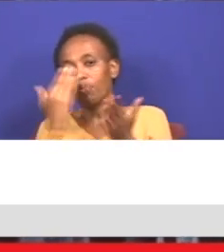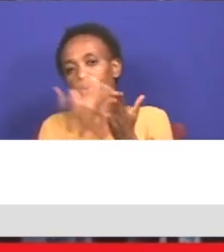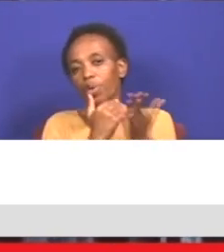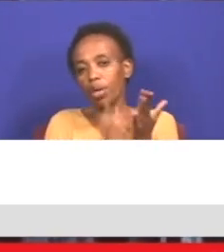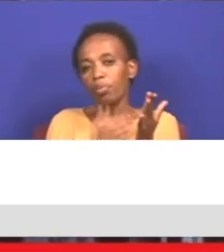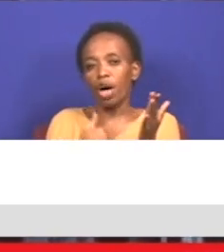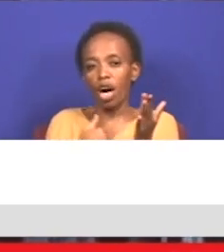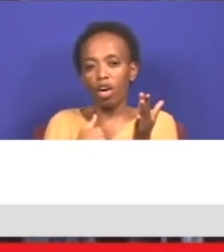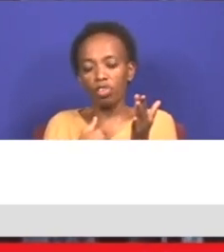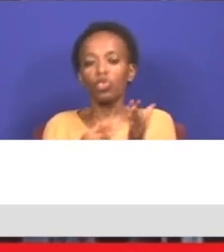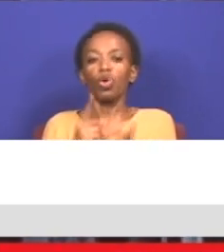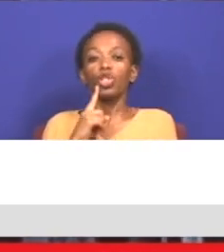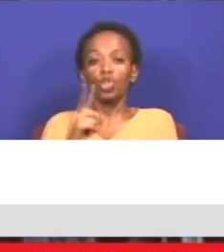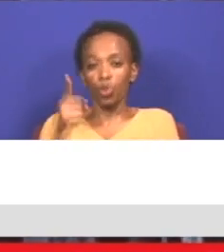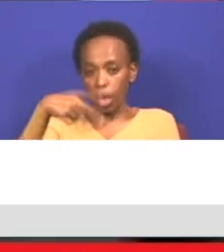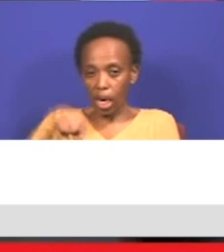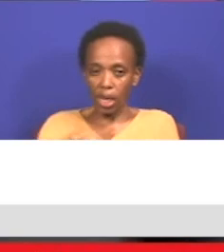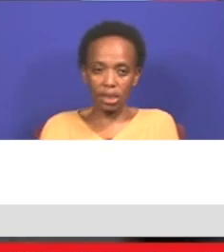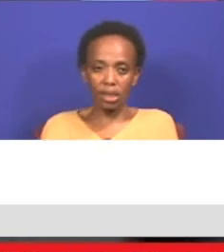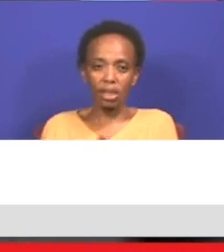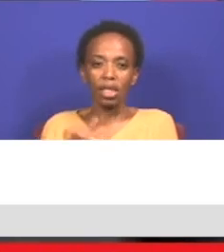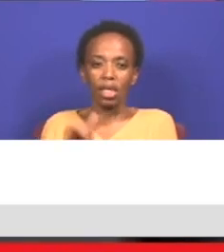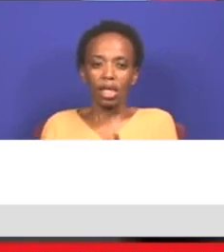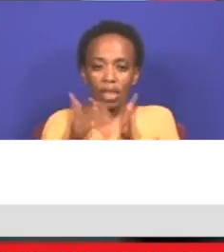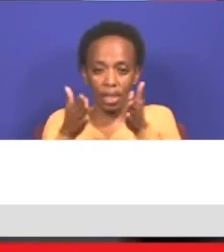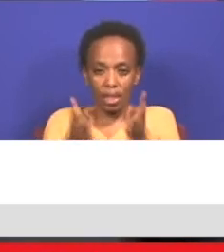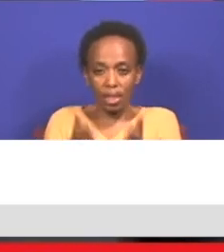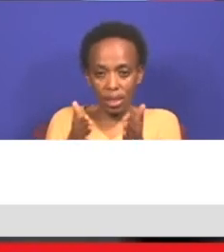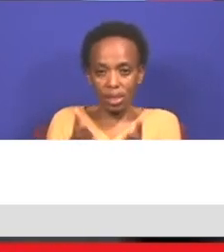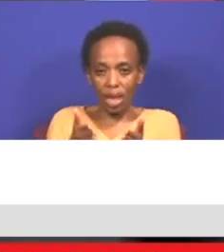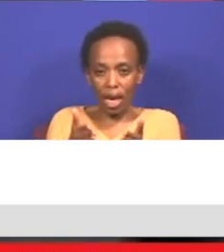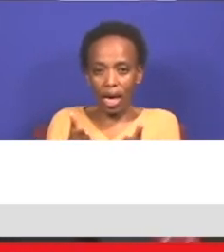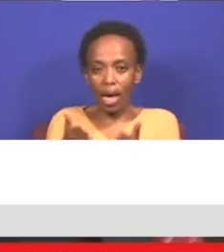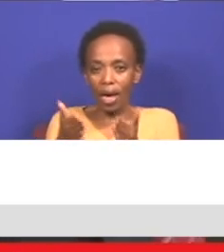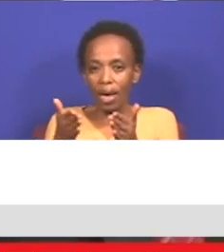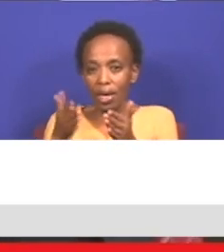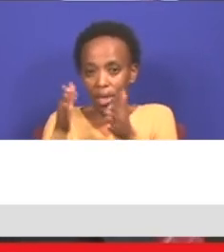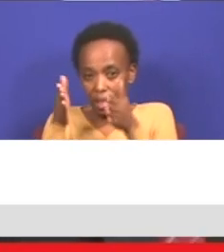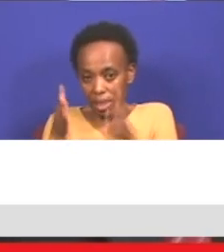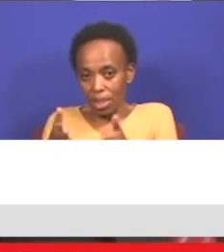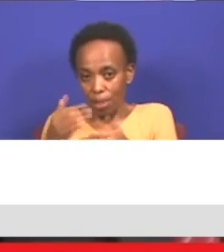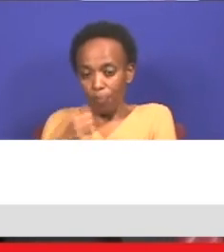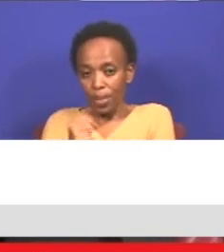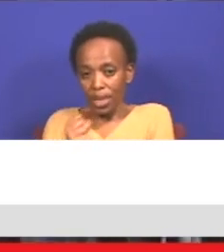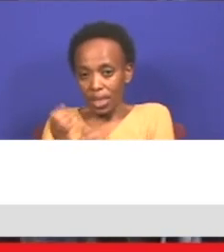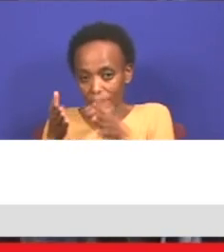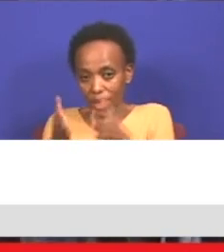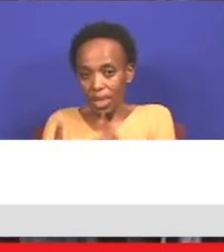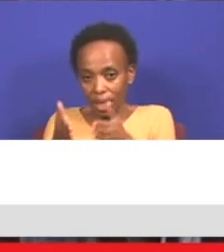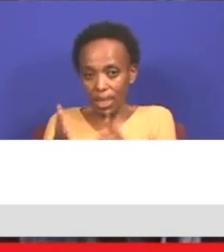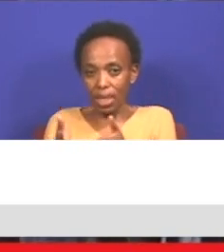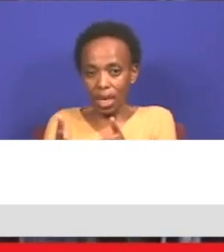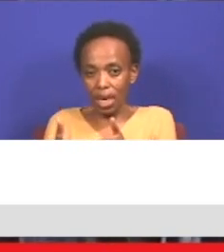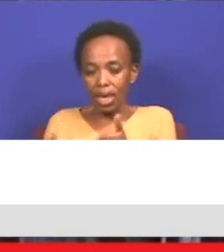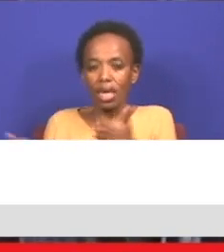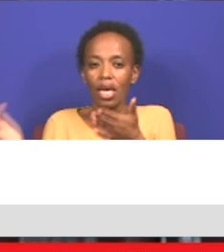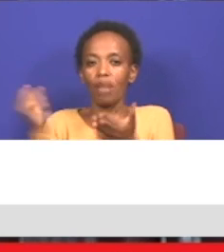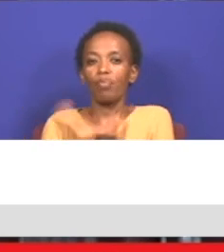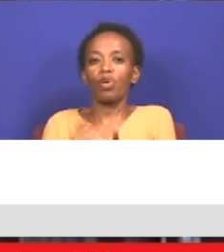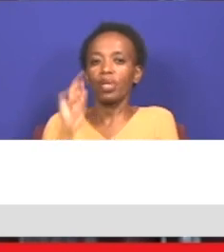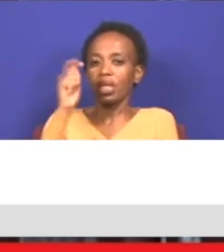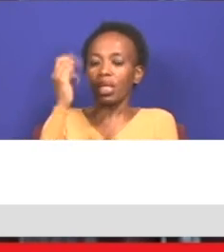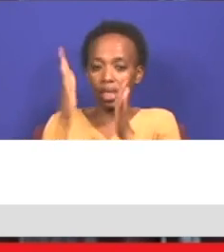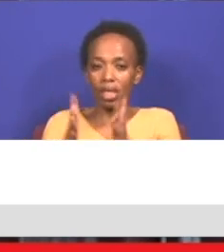have to guarantee us that these are locally manufactured vehicles employing Kenyans.